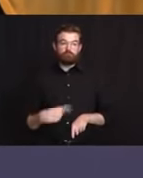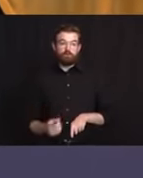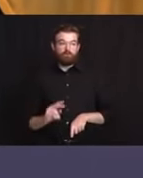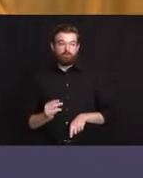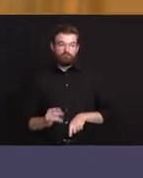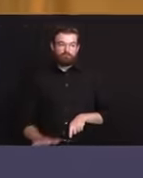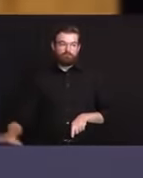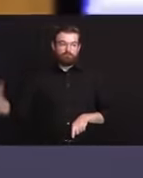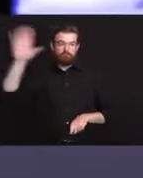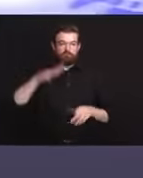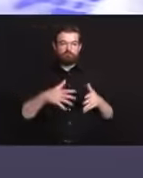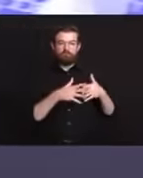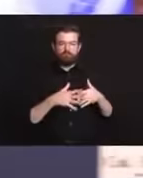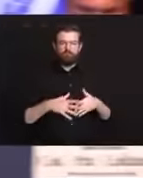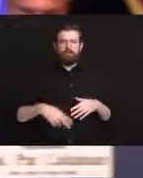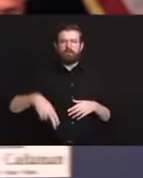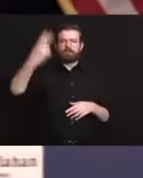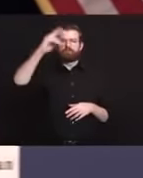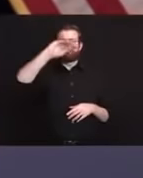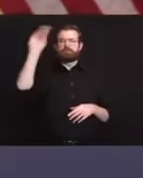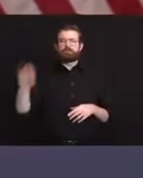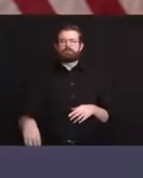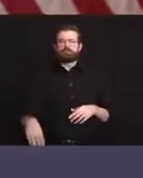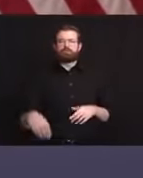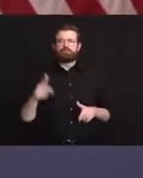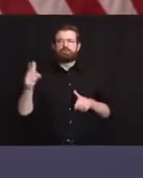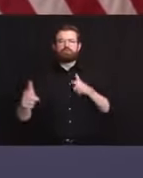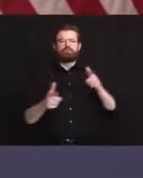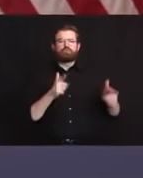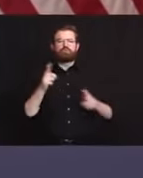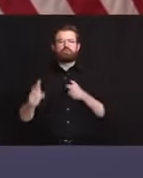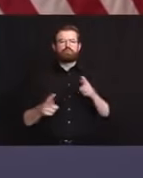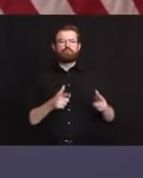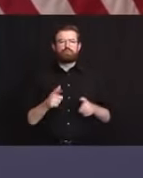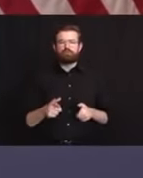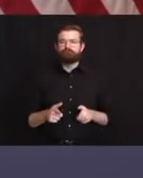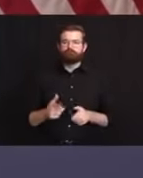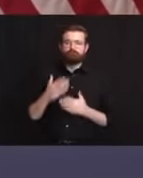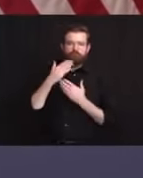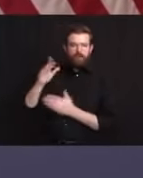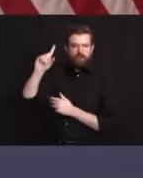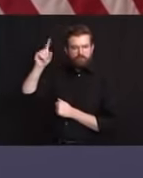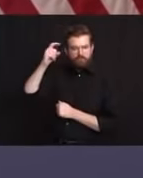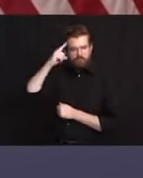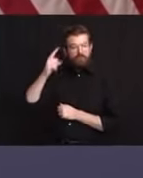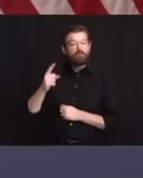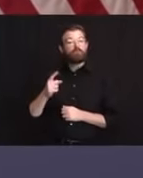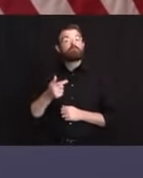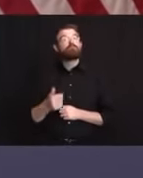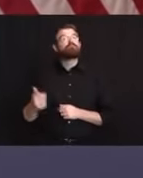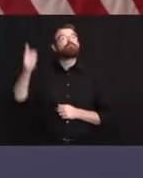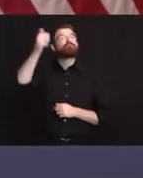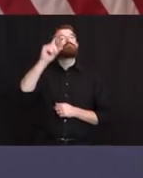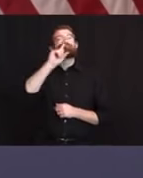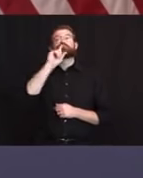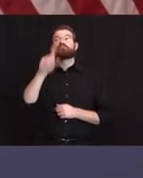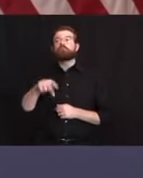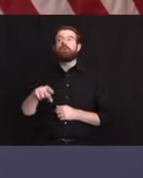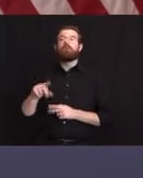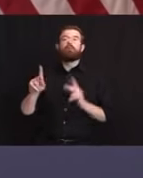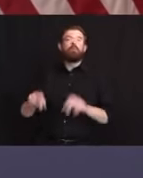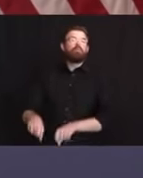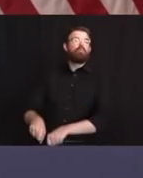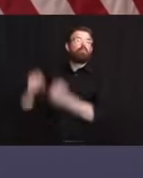got? Thank you, Governor. Good afternoon. There were no executive order compliance issues reported to the ROC over the